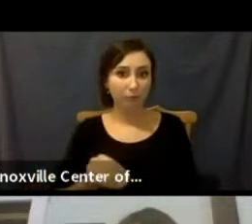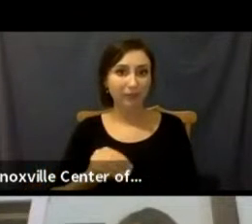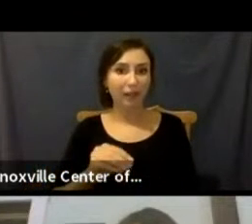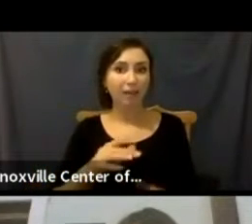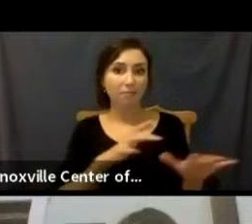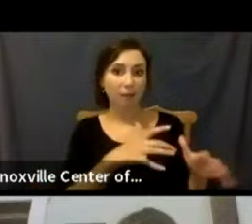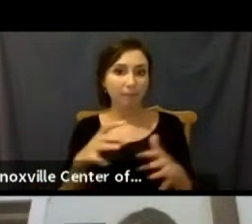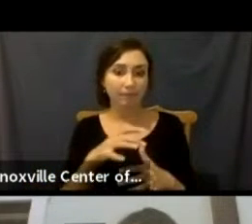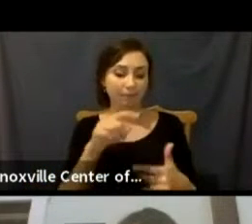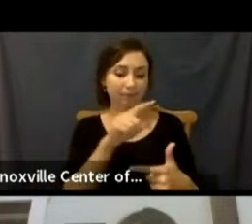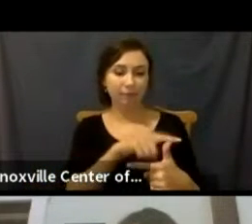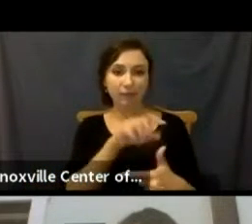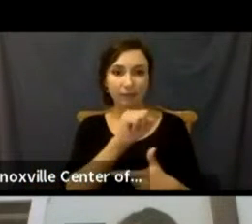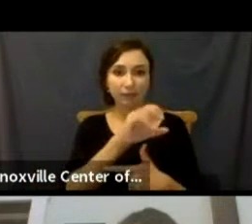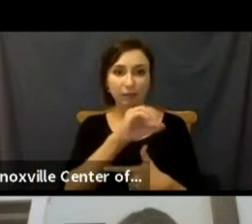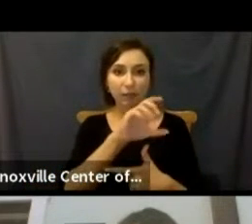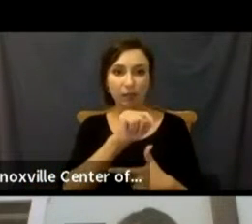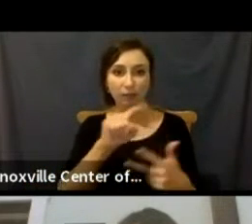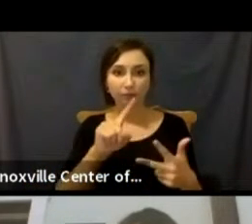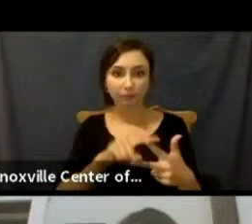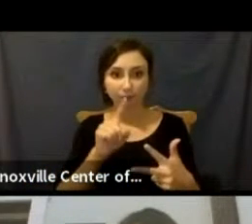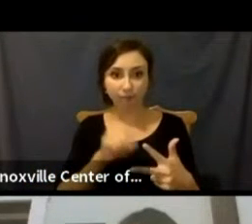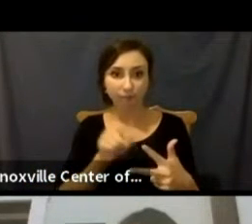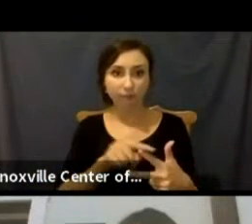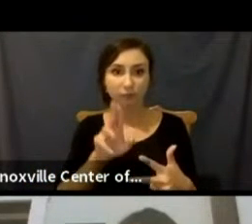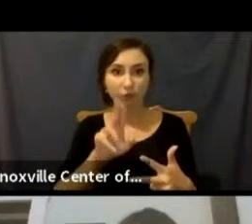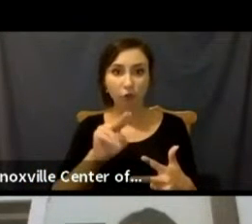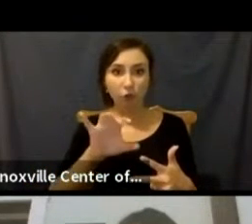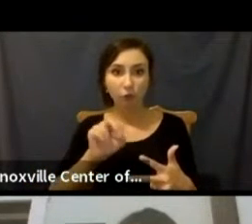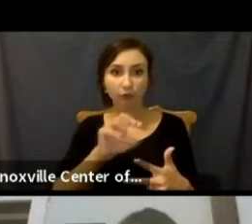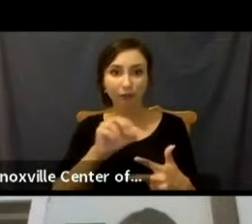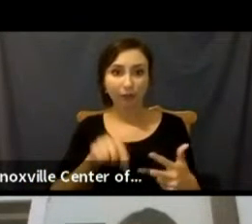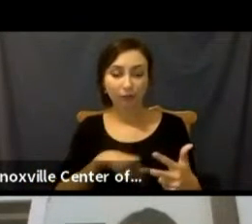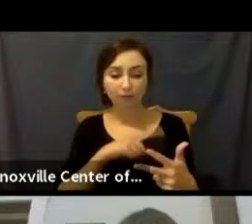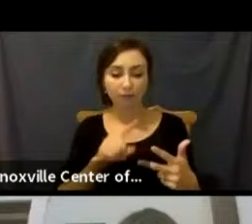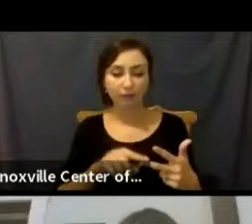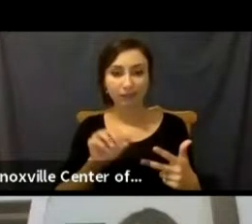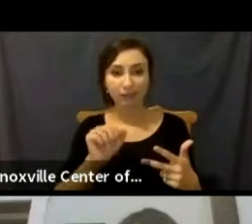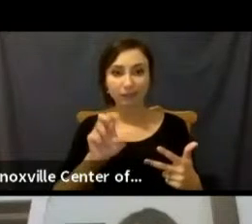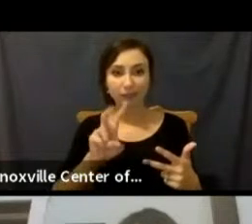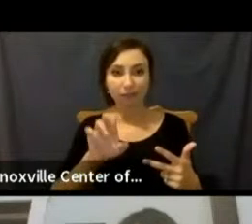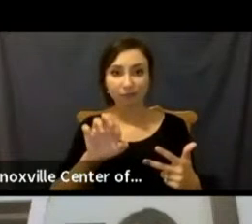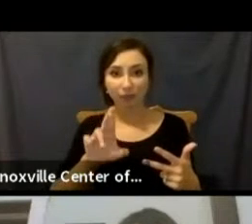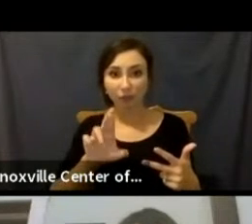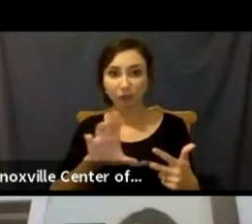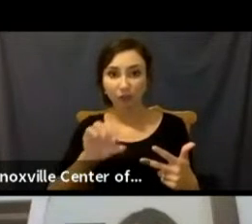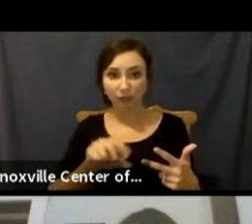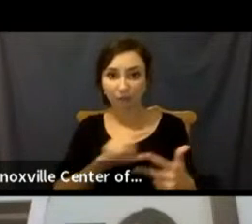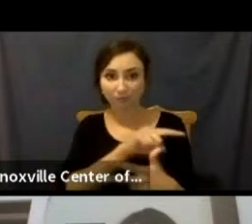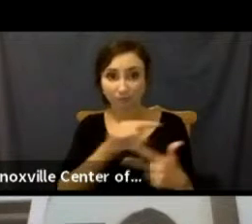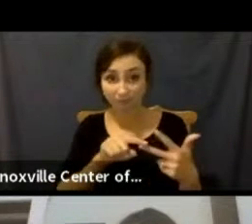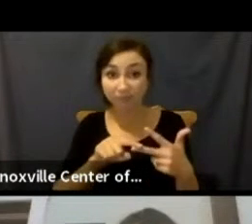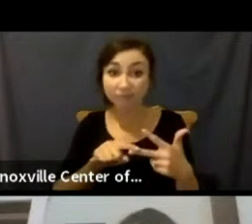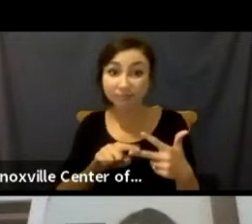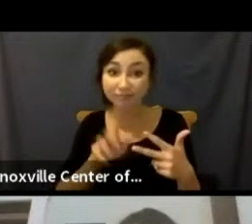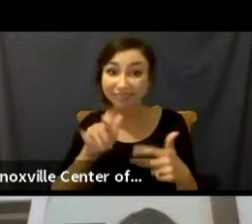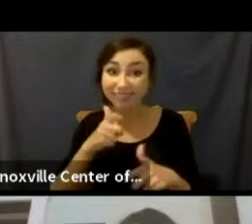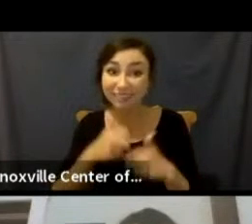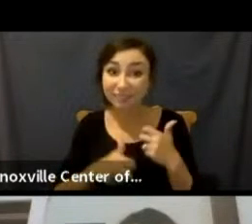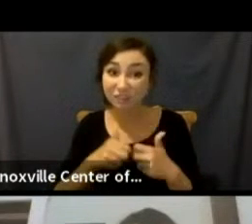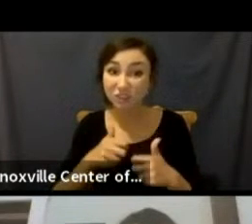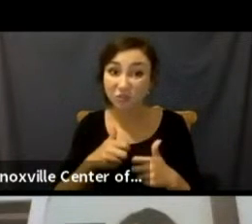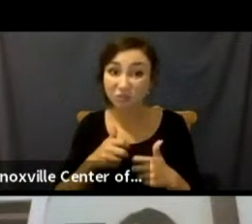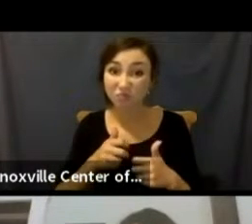County number 1, Union County number 2, Sevier County number 3. So that's an issue.